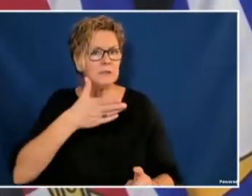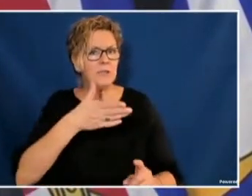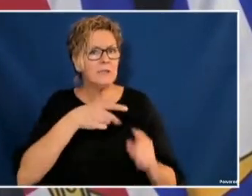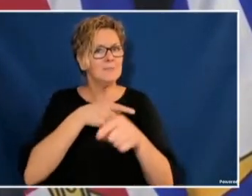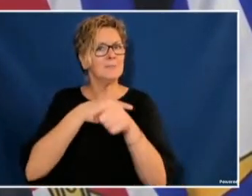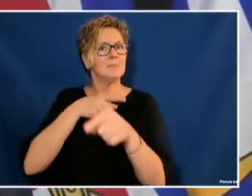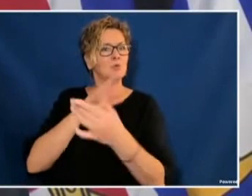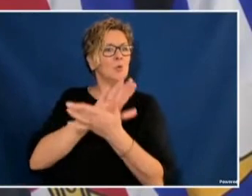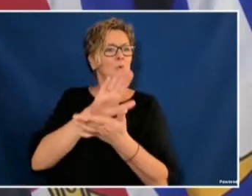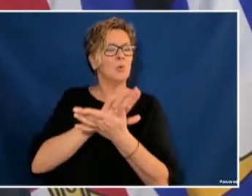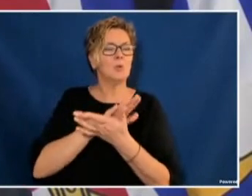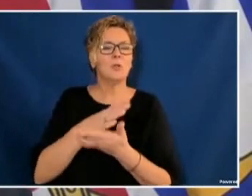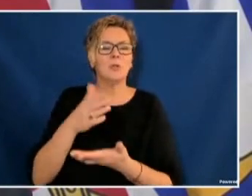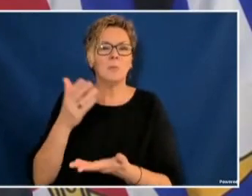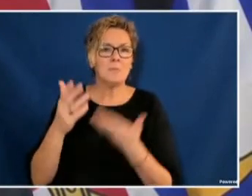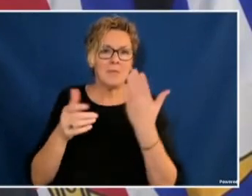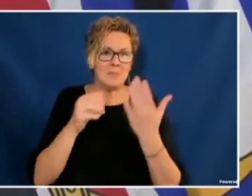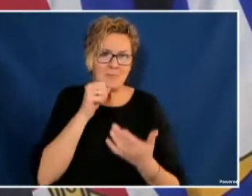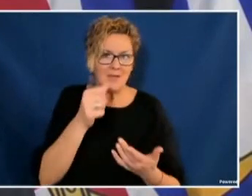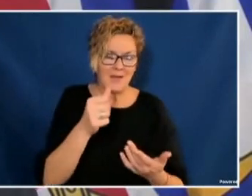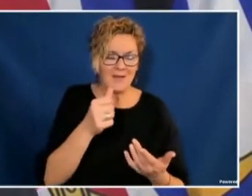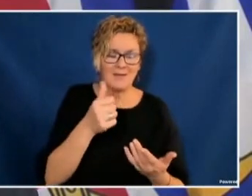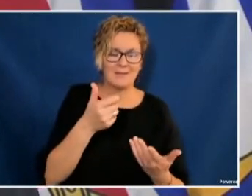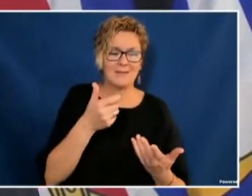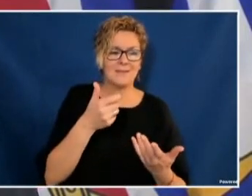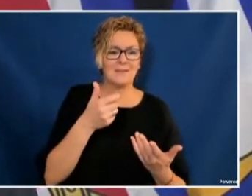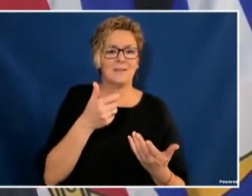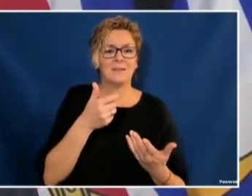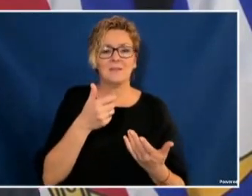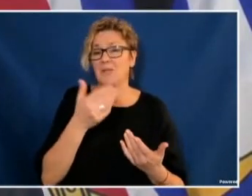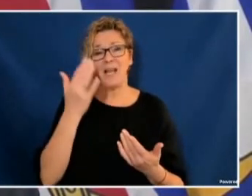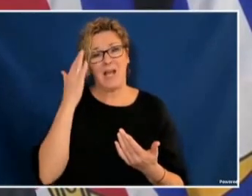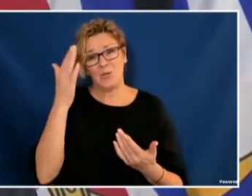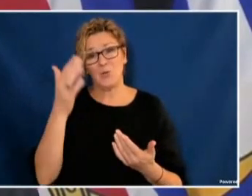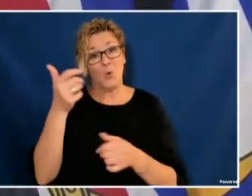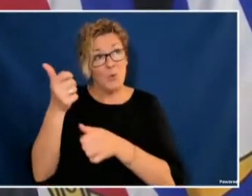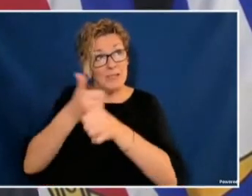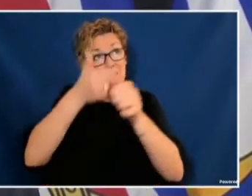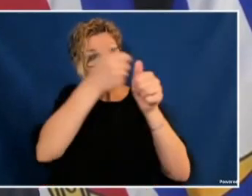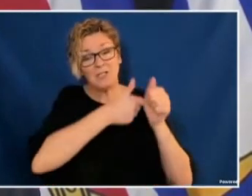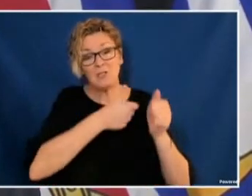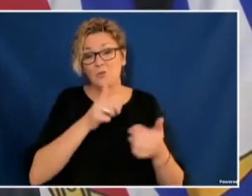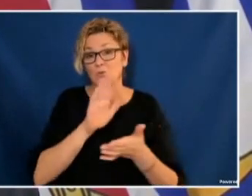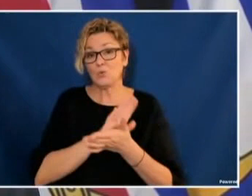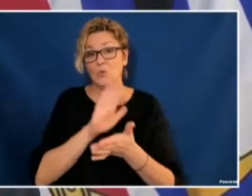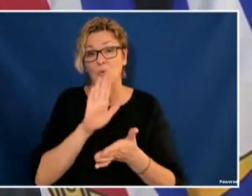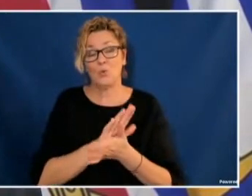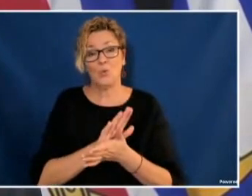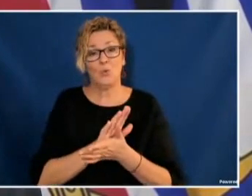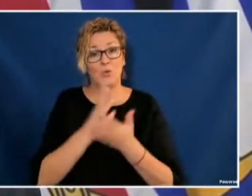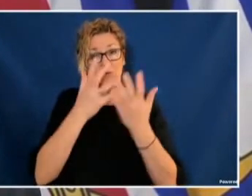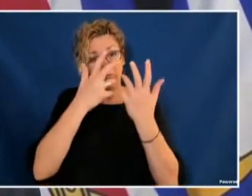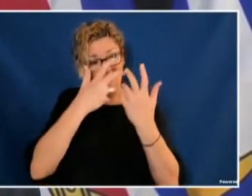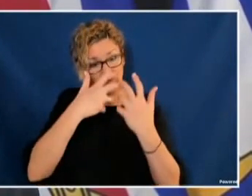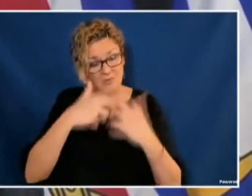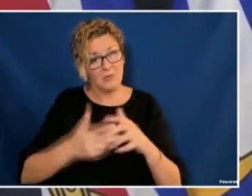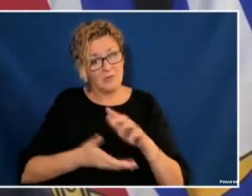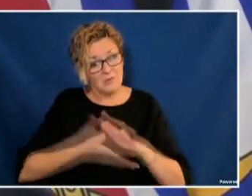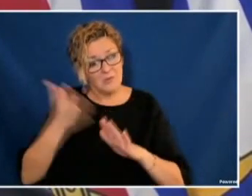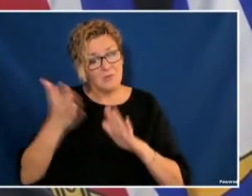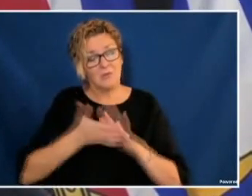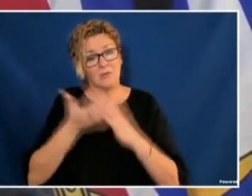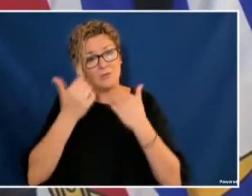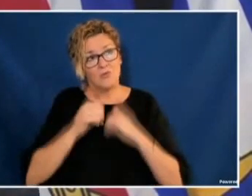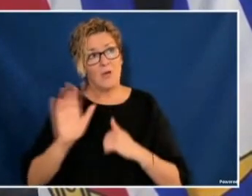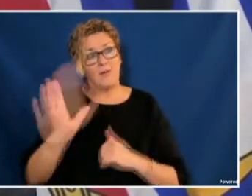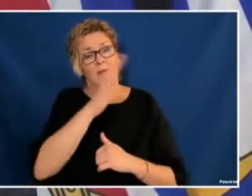because it really doesn't reflect our approach to the COVID-19 pandemic, which has been hugely to support frontline